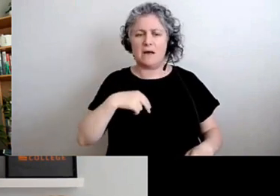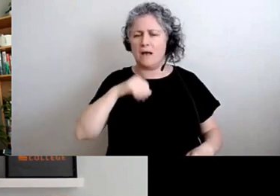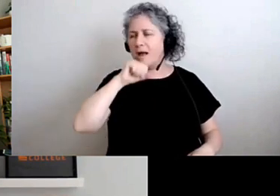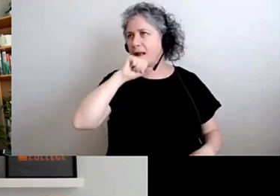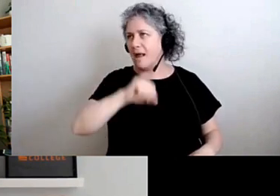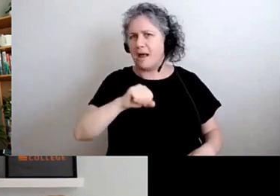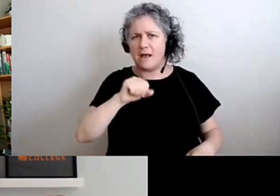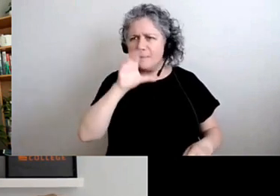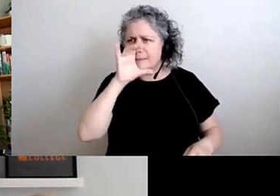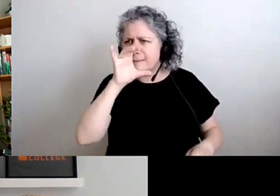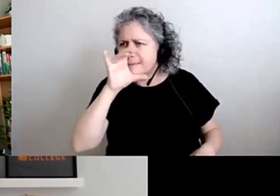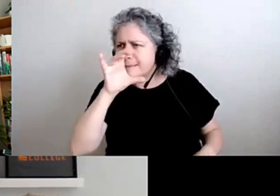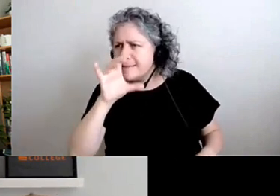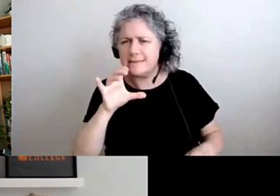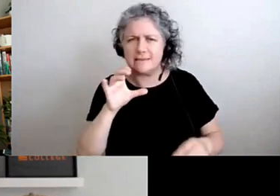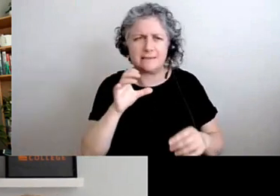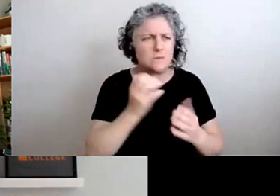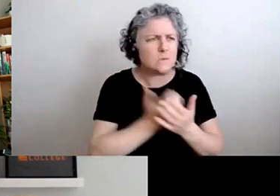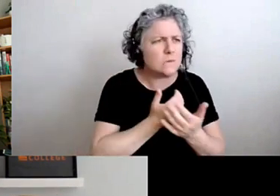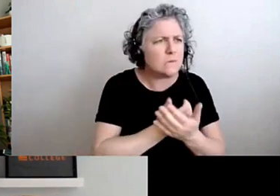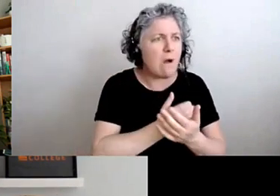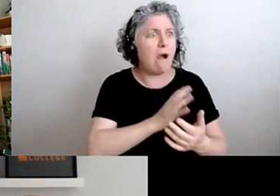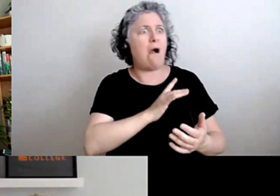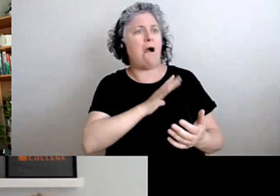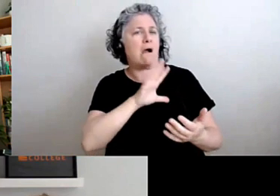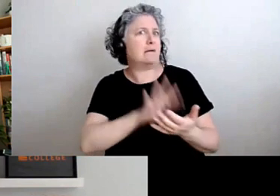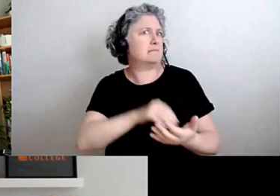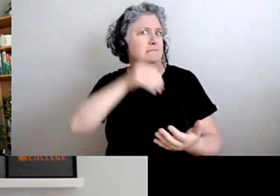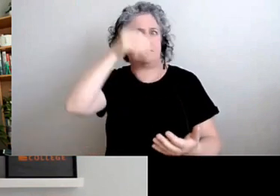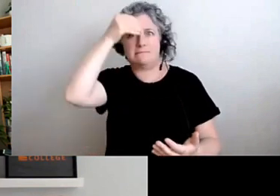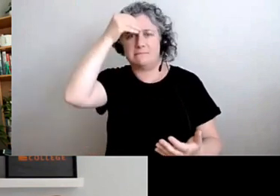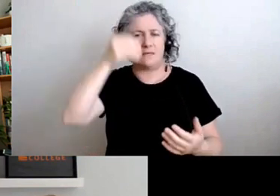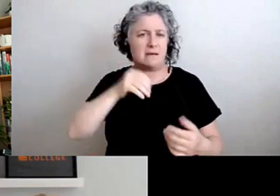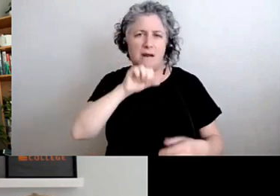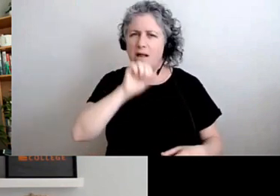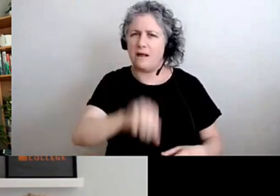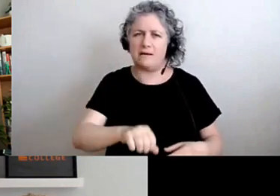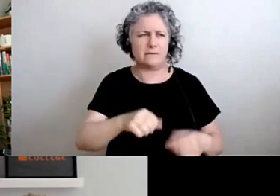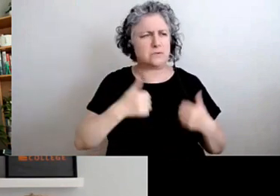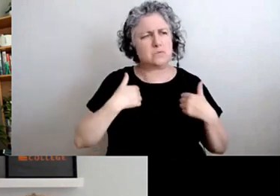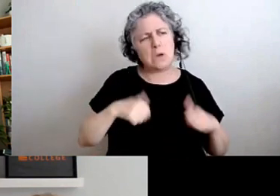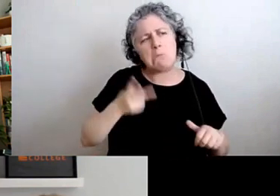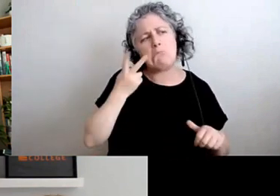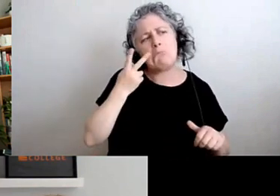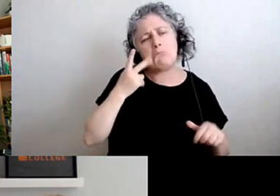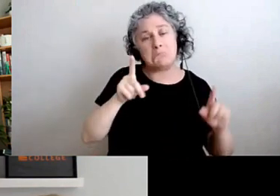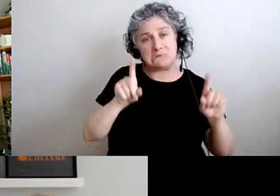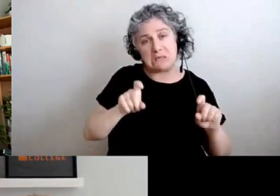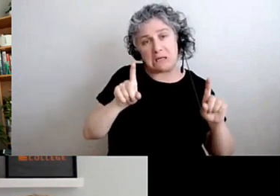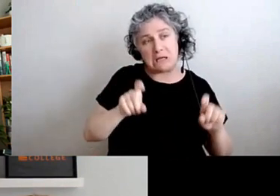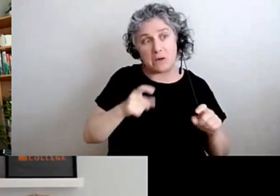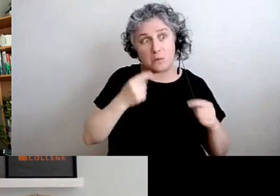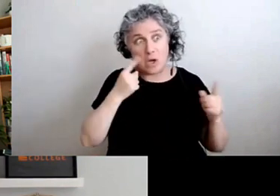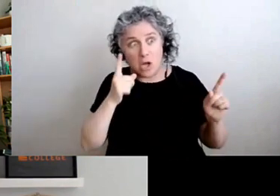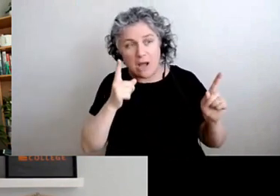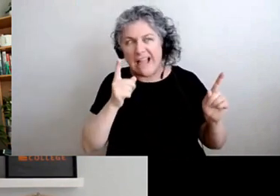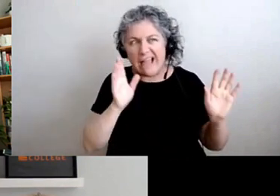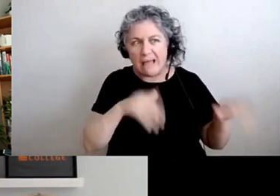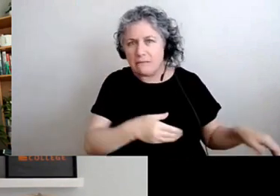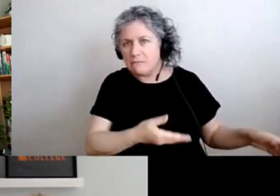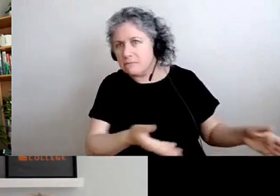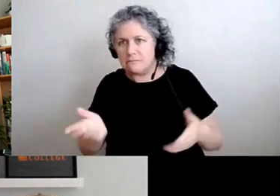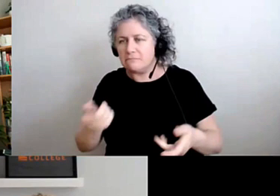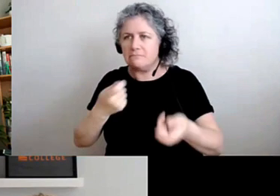and learning new things and trying things out and testing them, see if they work. If they don't, move on to the next